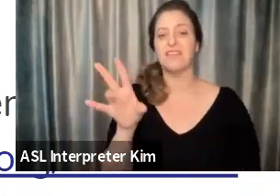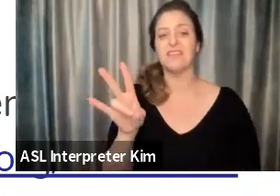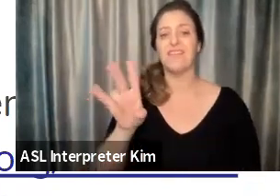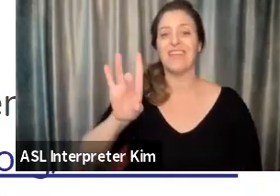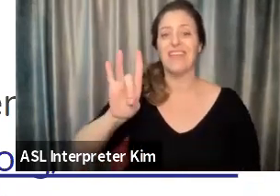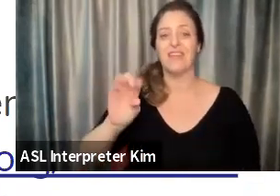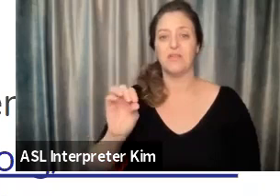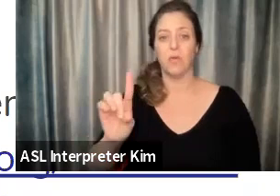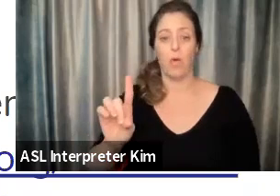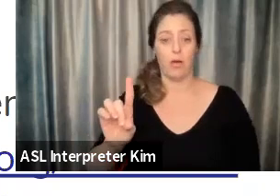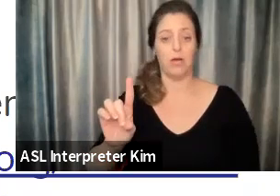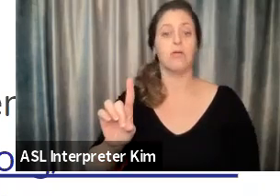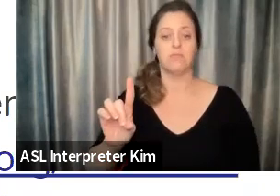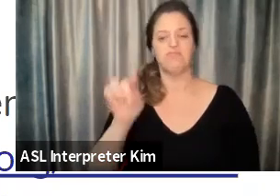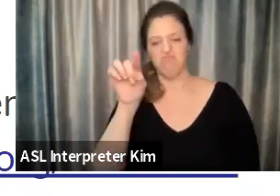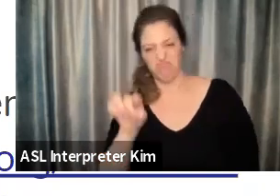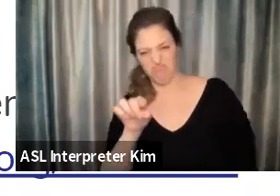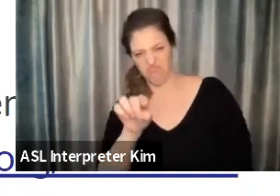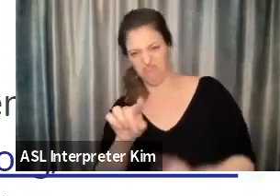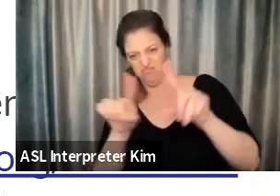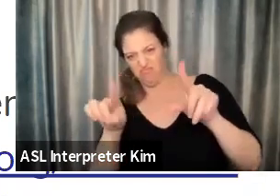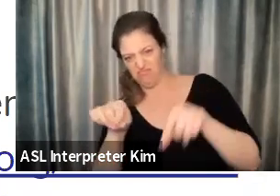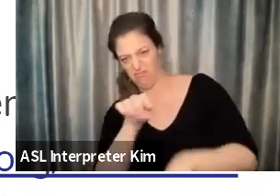916-566-7801, and that's located at the bottom of this slide.